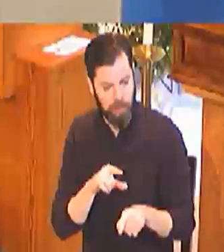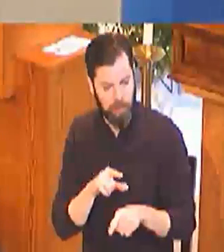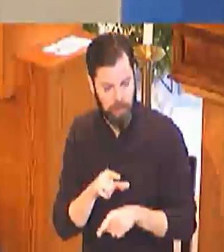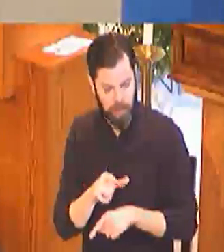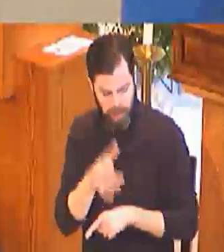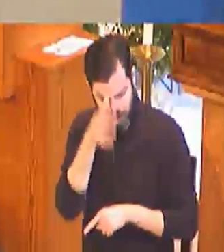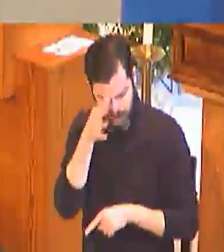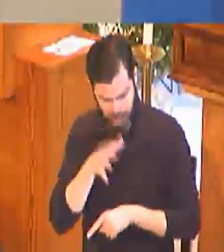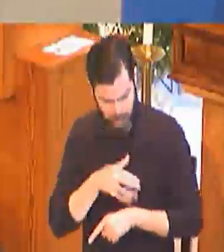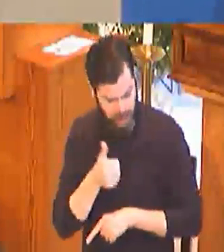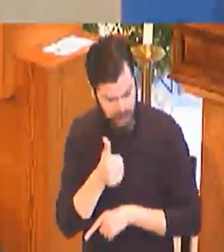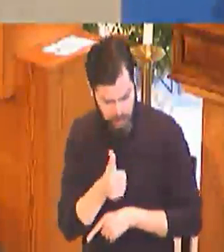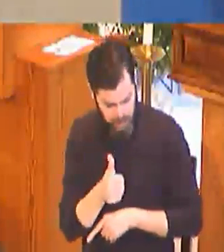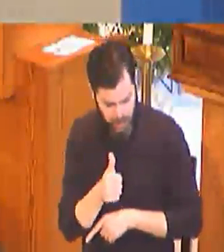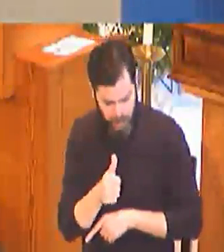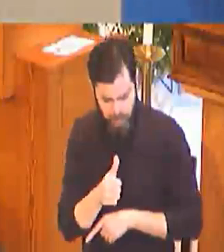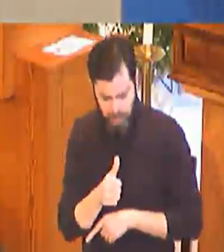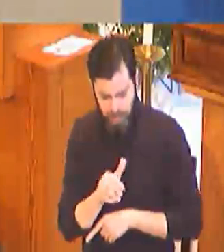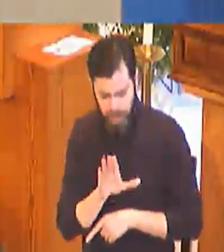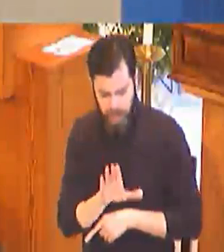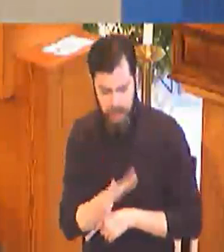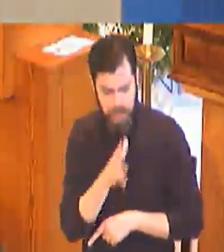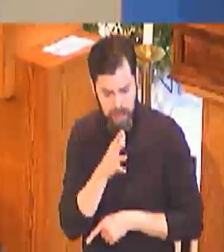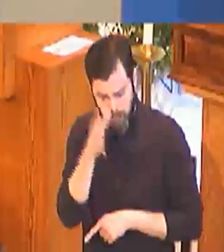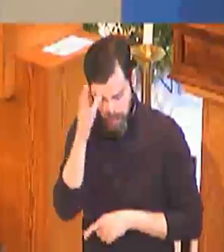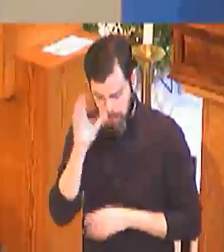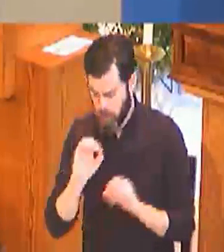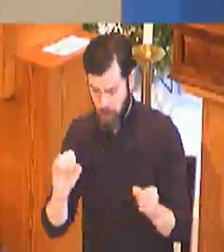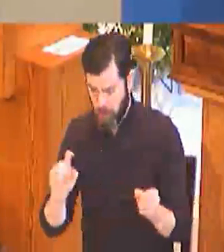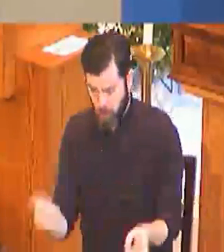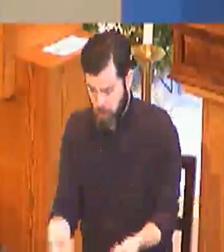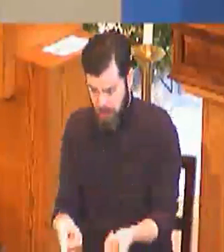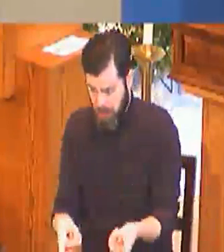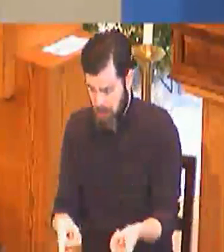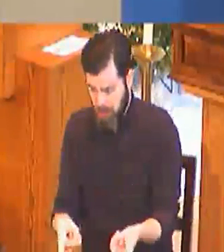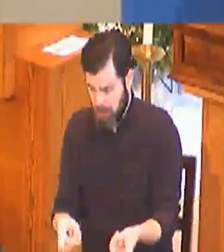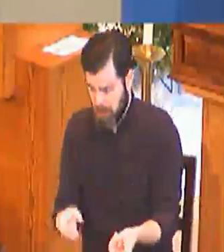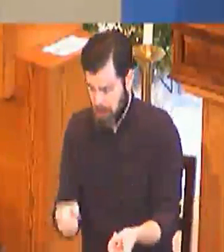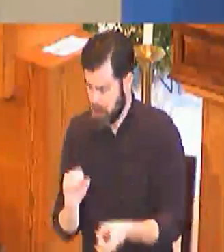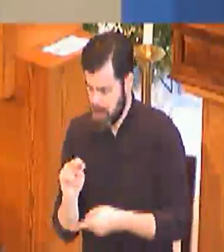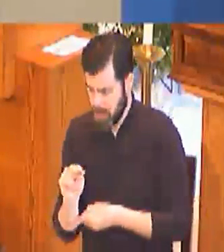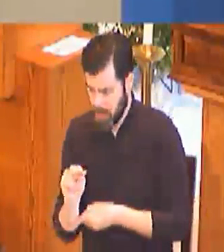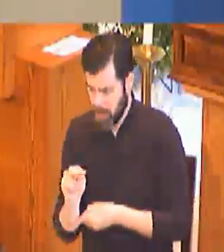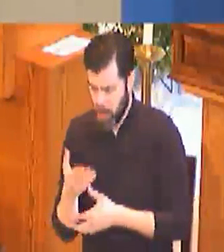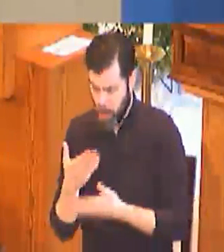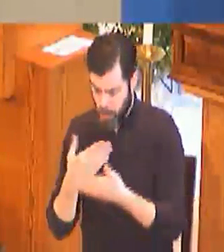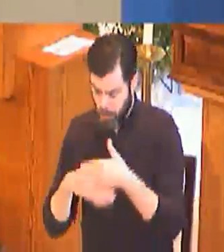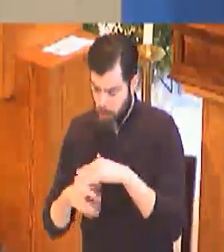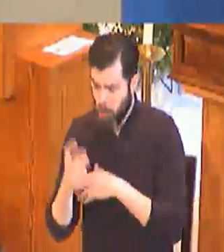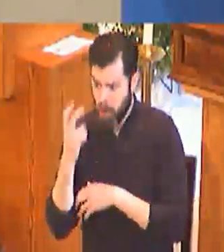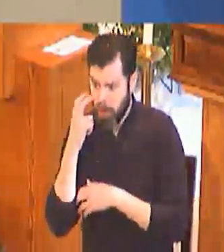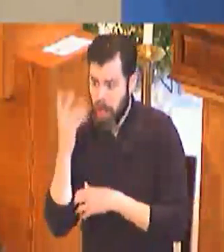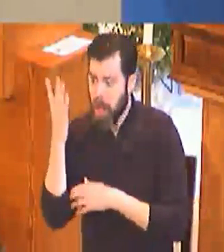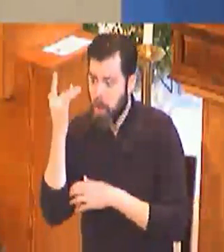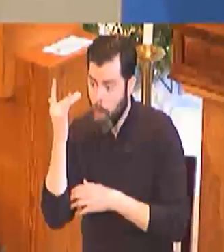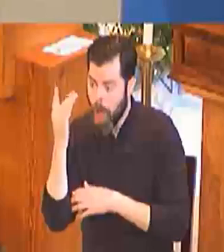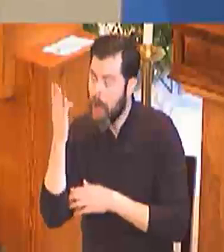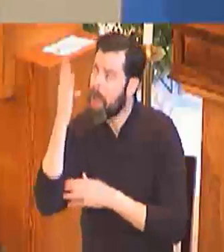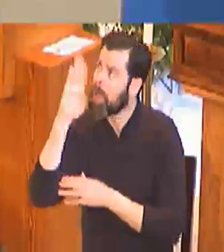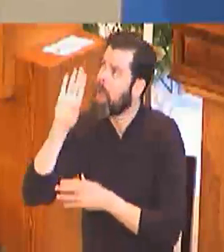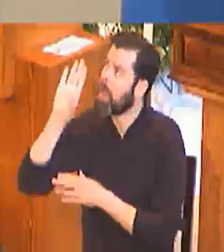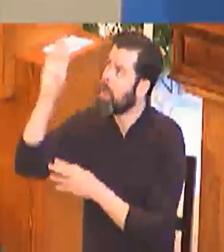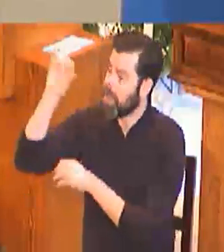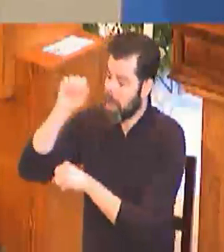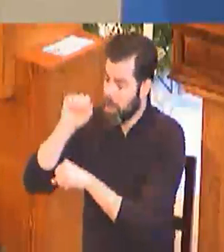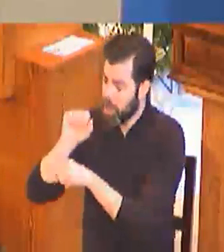man nor his parents sinned." Sin meaning missing the mark. "He was born blind so that God's works might